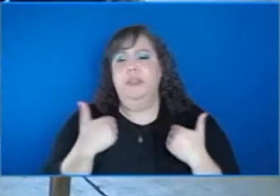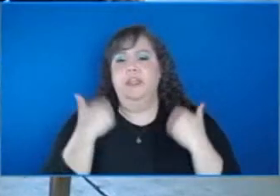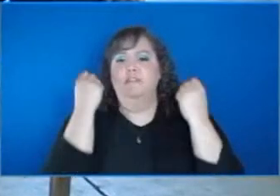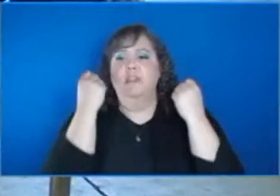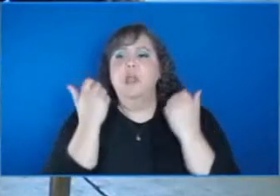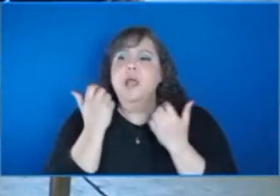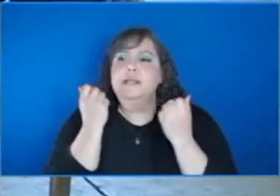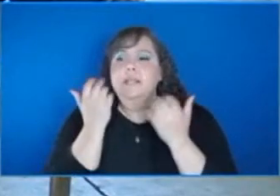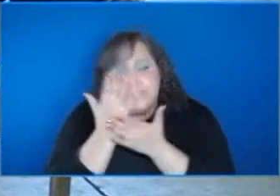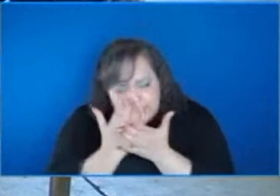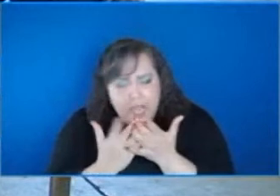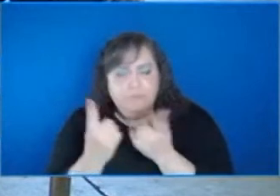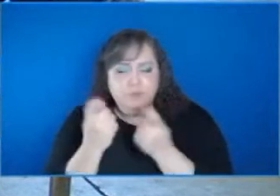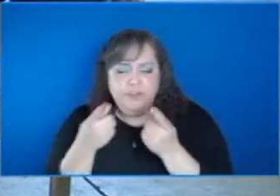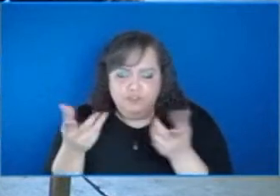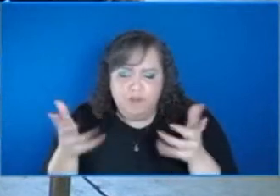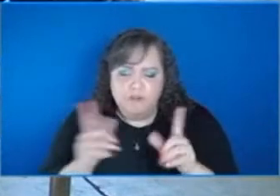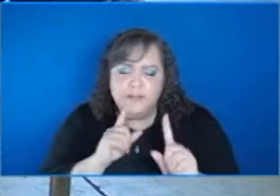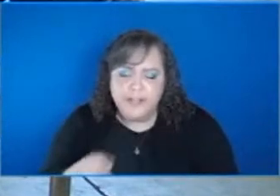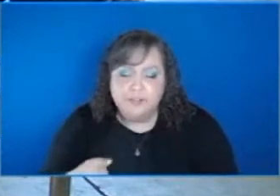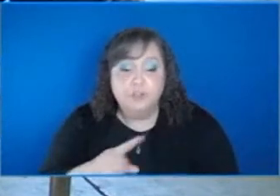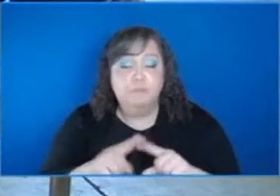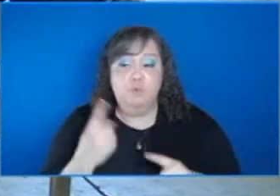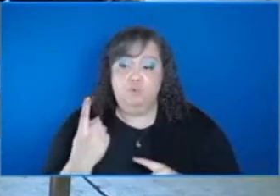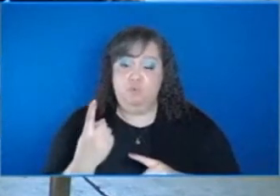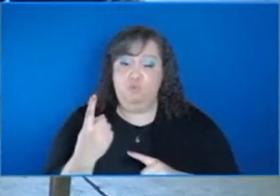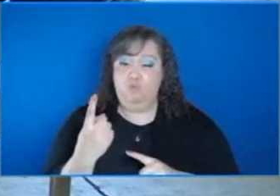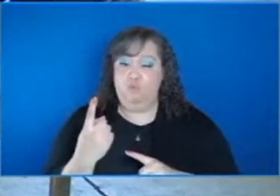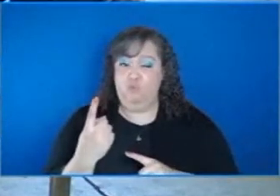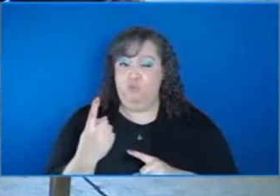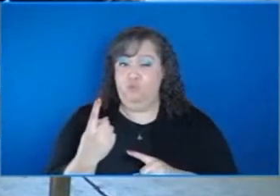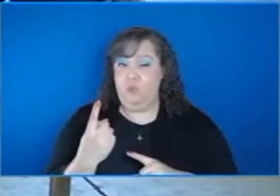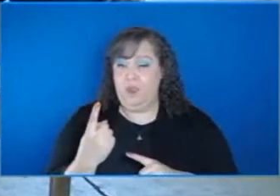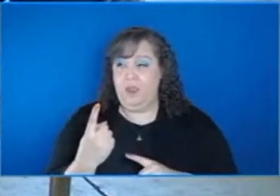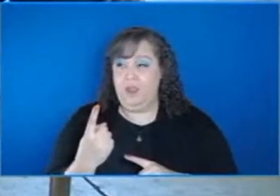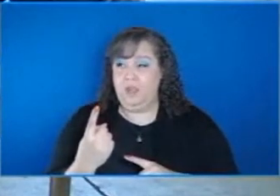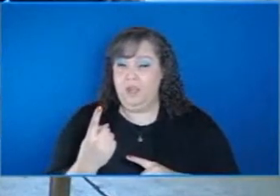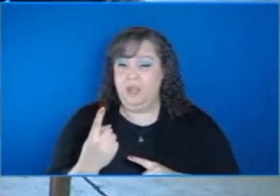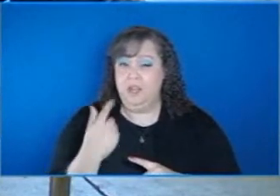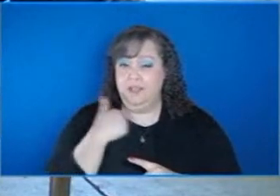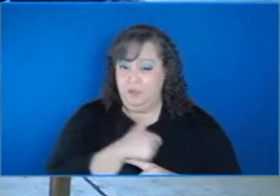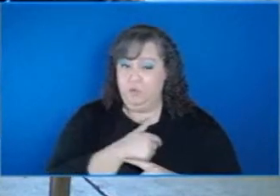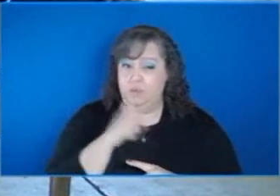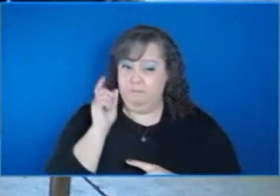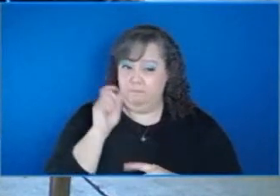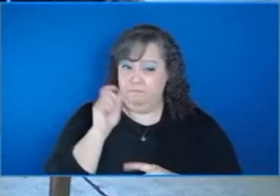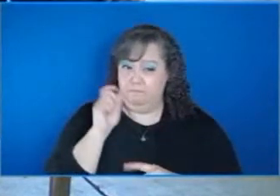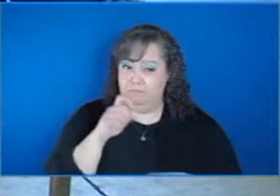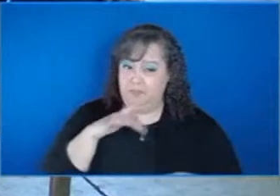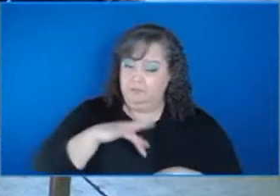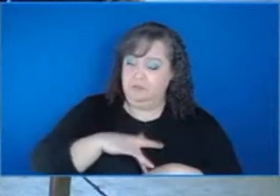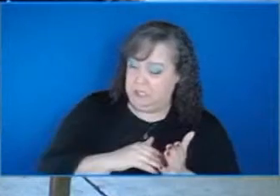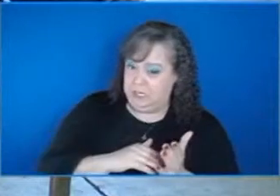handled. One that I think we have got like a public responsibility to touch on again is